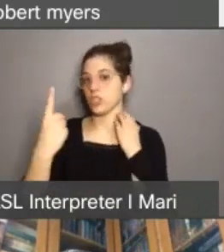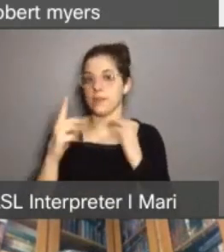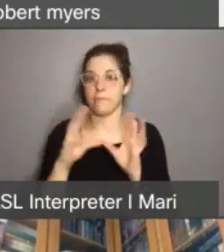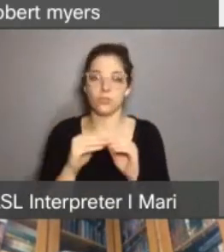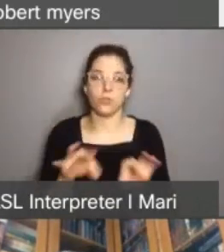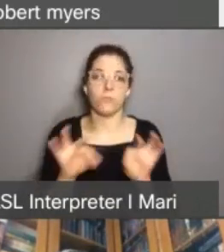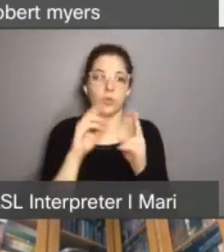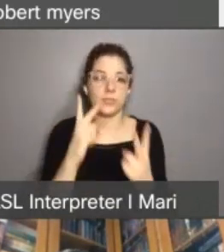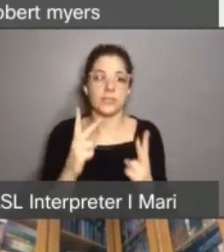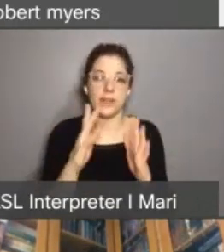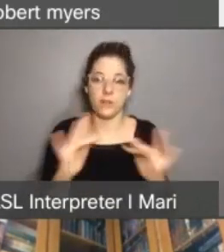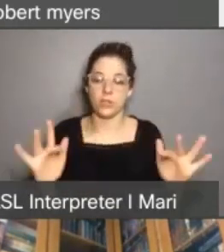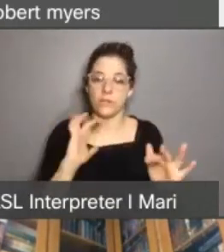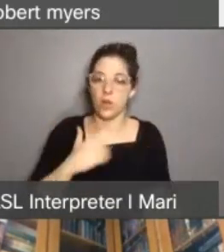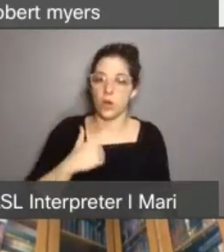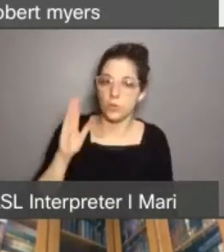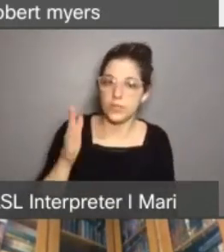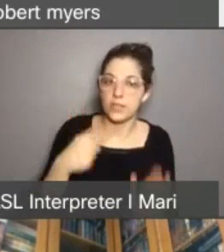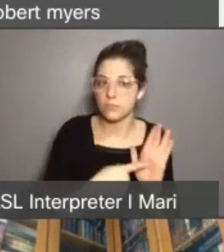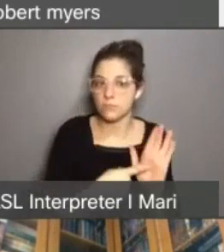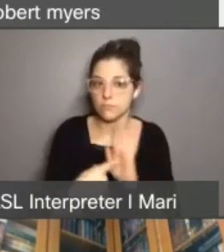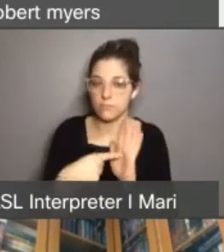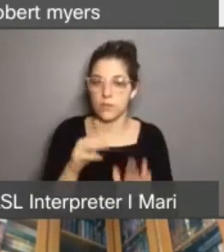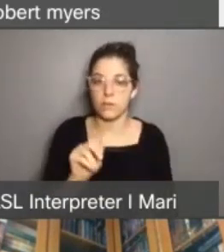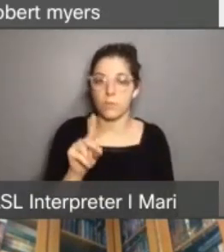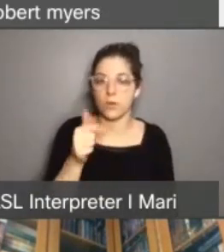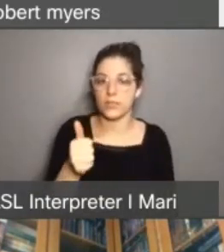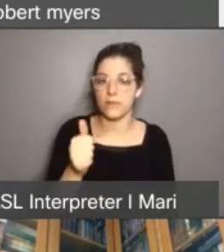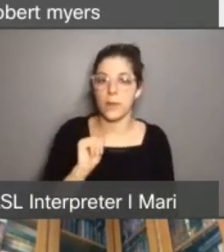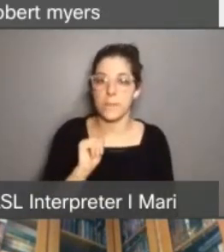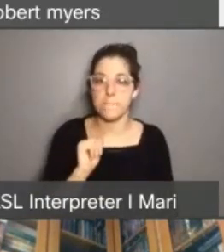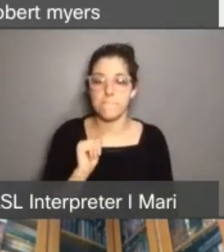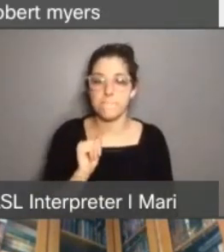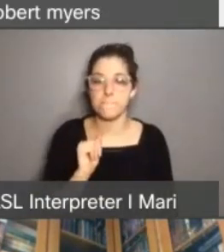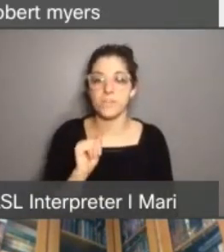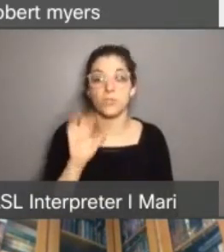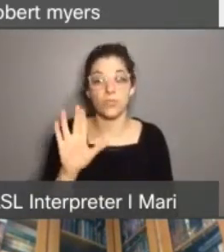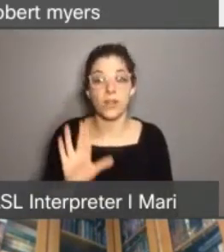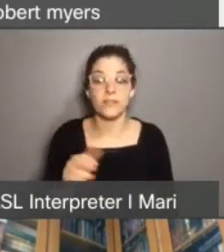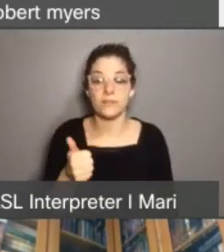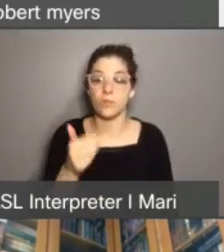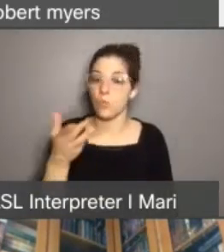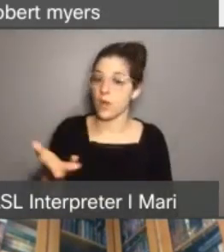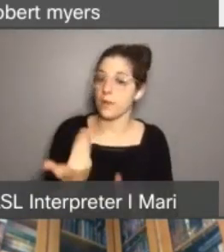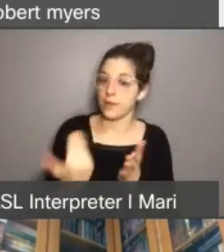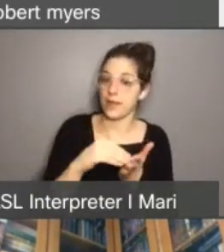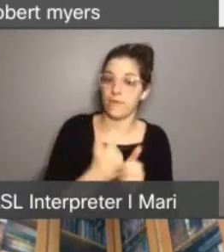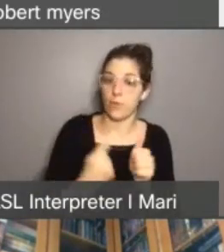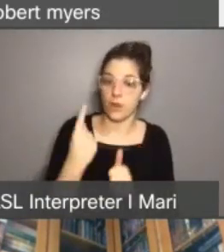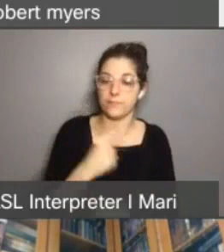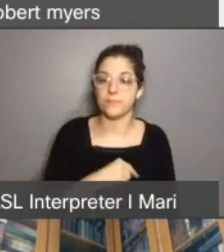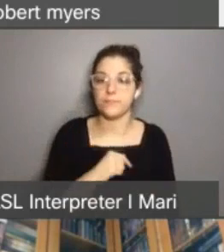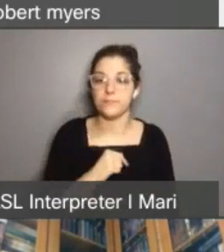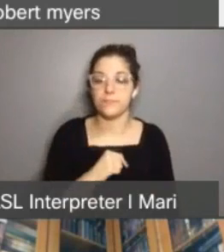the diversity of representation on the board. So great. Welcome again, everybody.